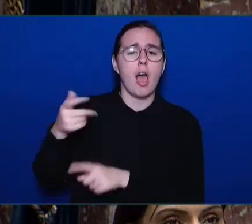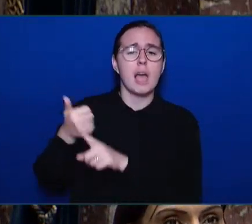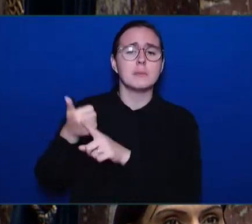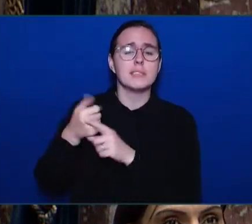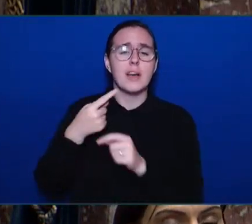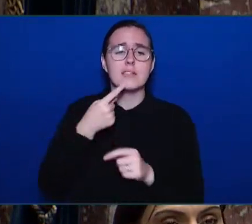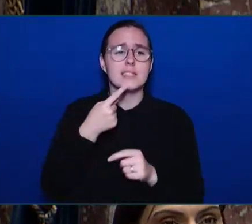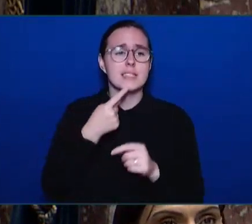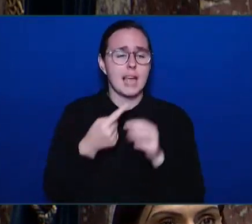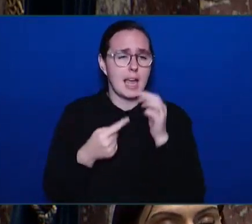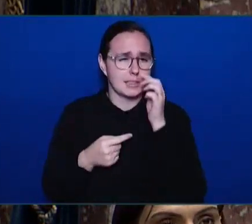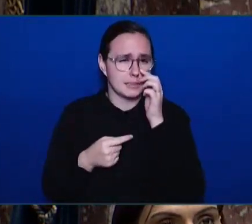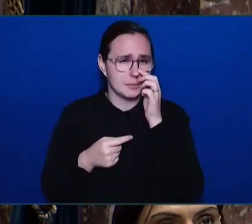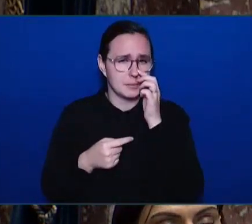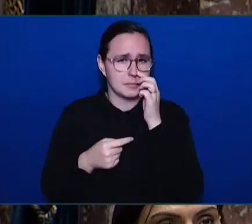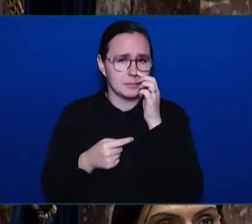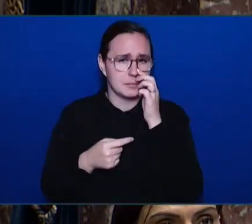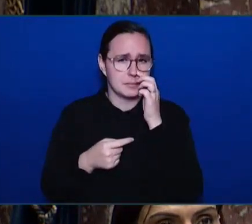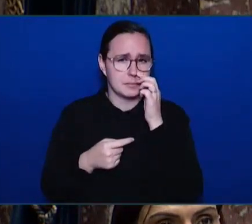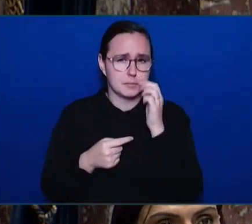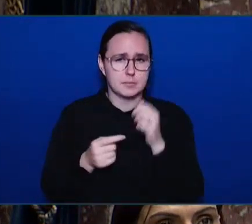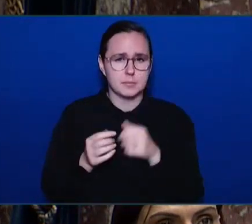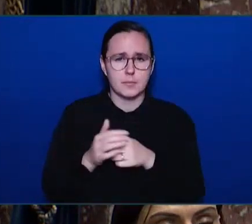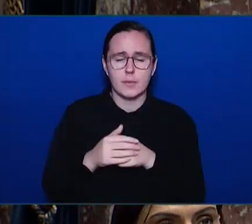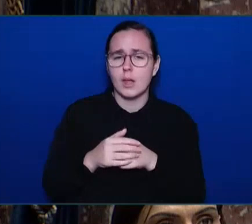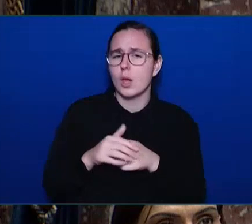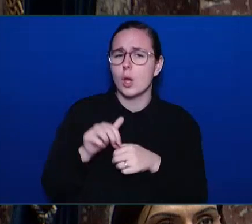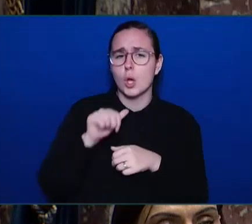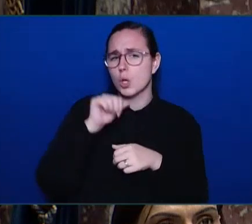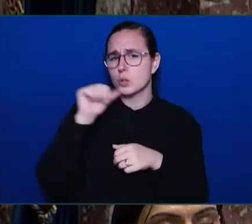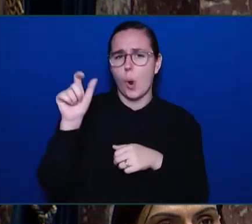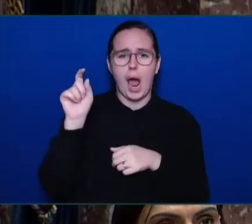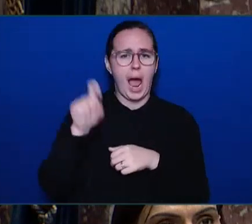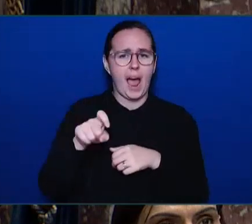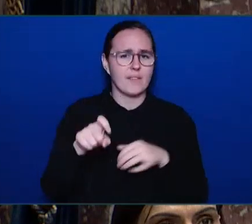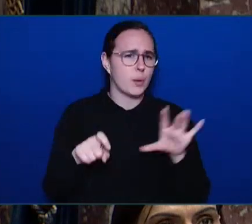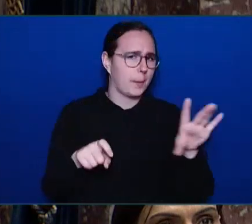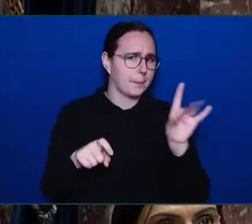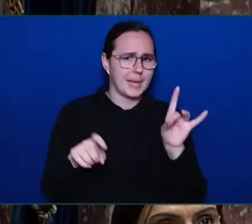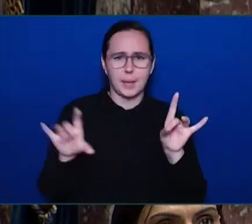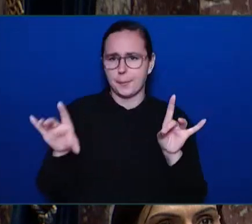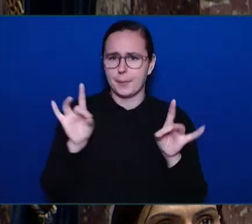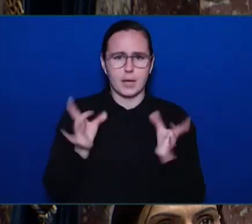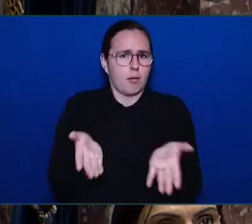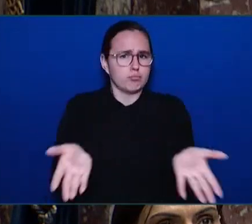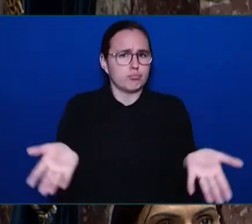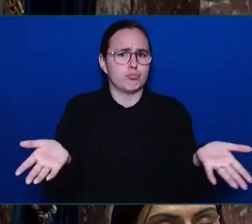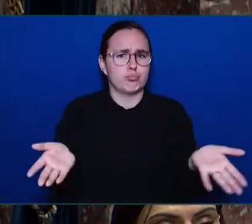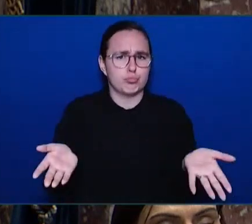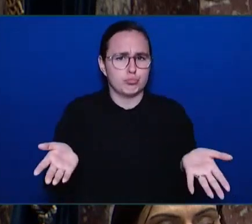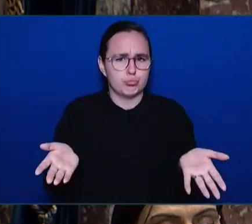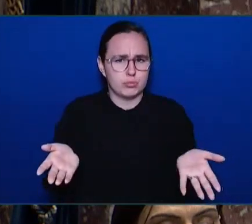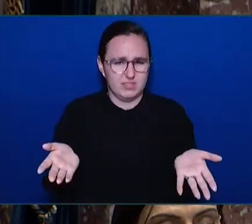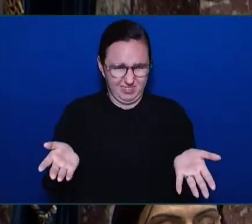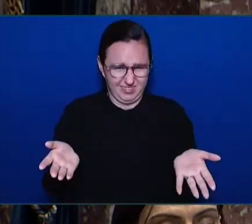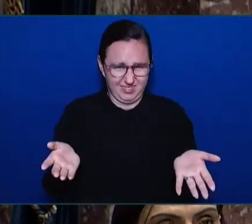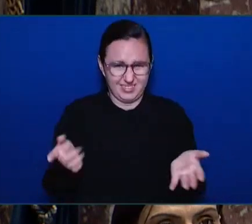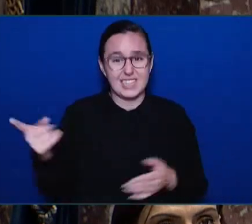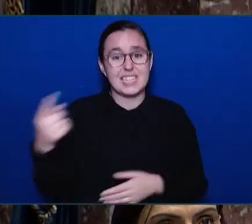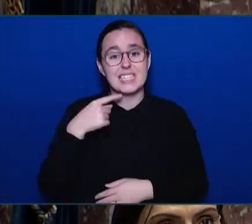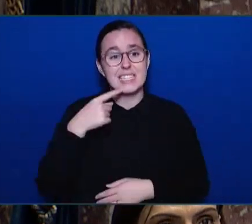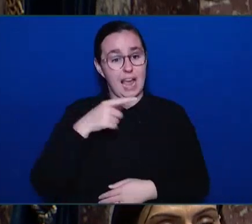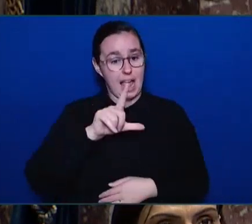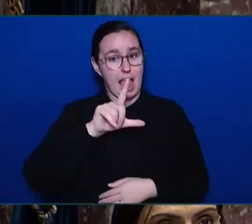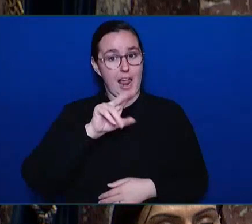shortly after he announced the Cedar LNG project, the Premier announced his four-pillar energy action framework. And one of those pillars is